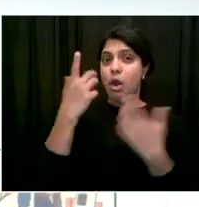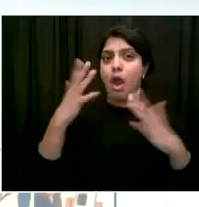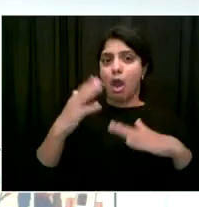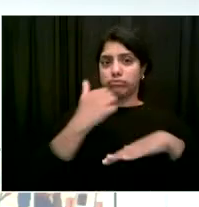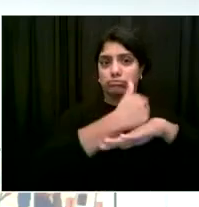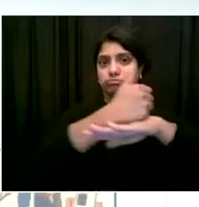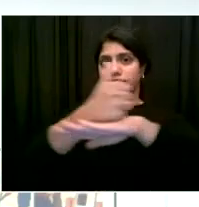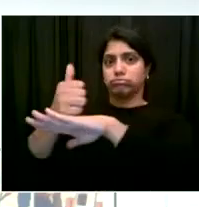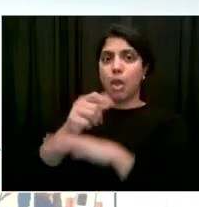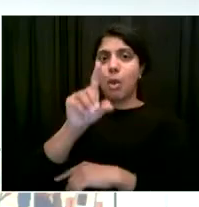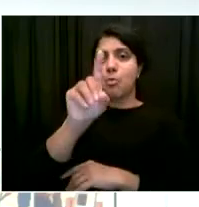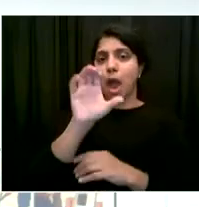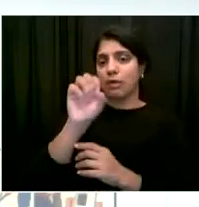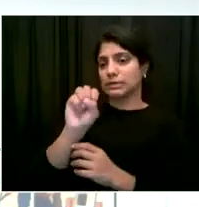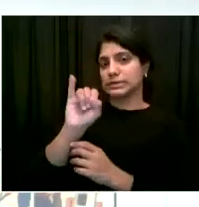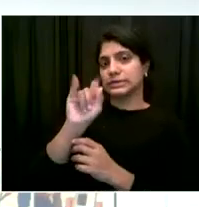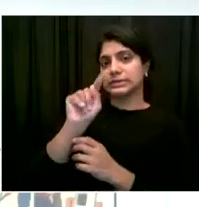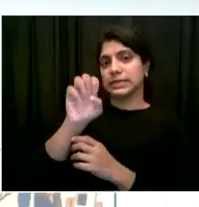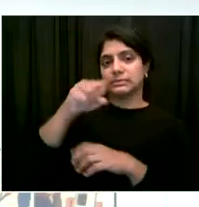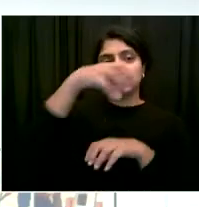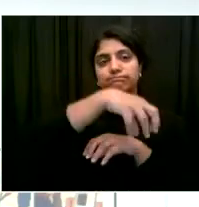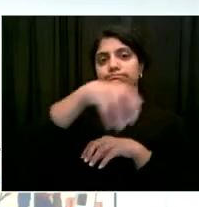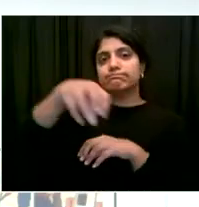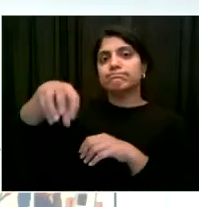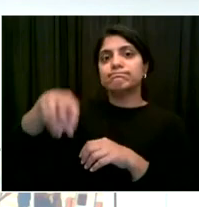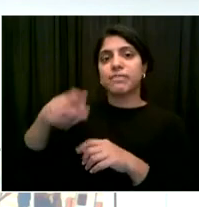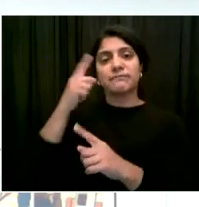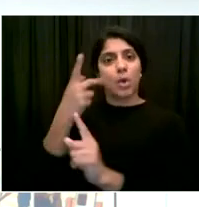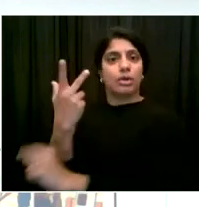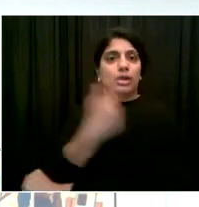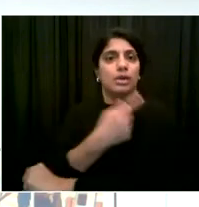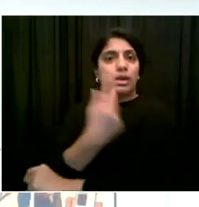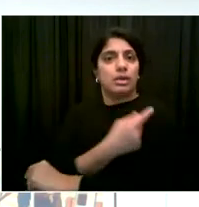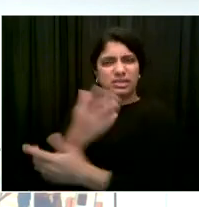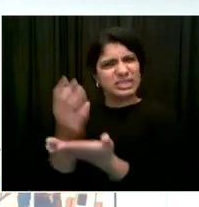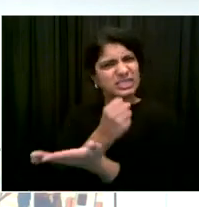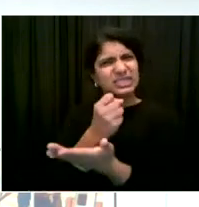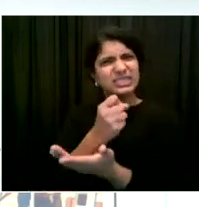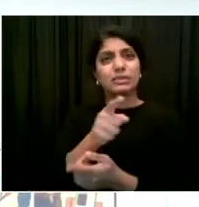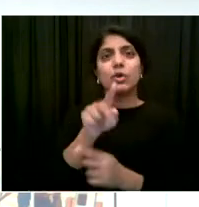877-VAX4NYC to get linked to one. Or we'll come to you. Just visit